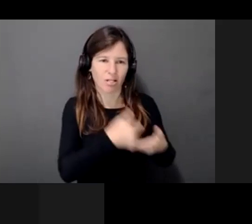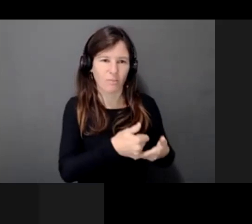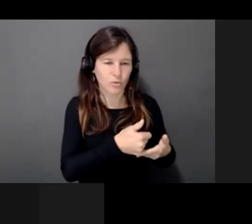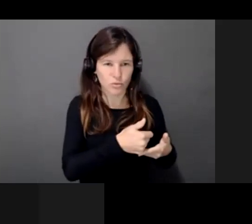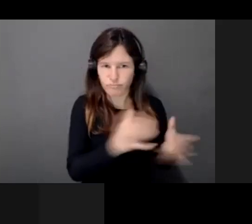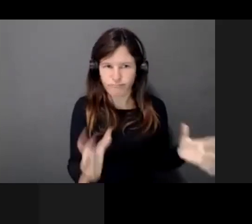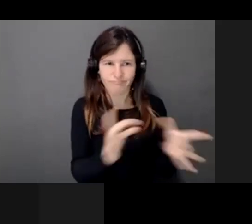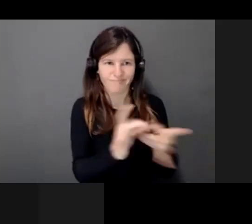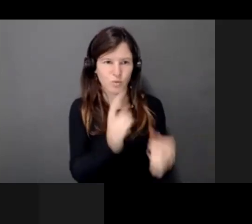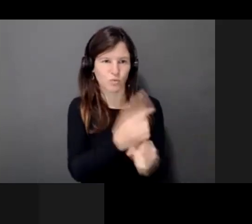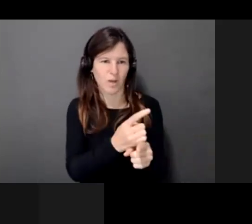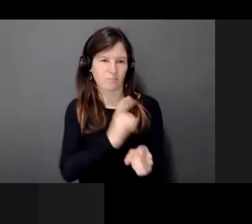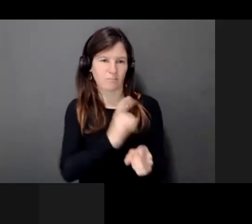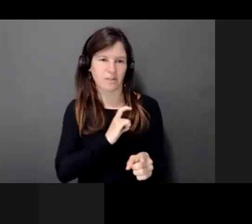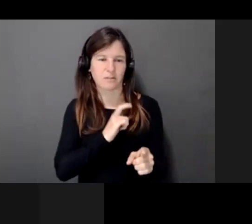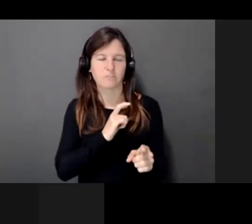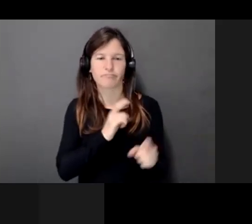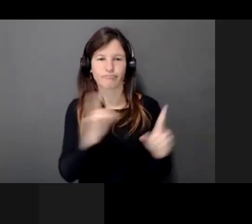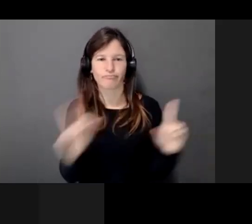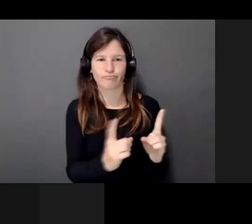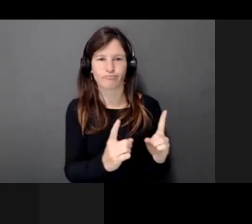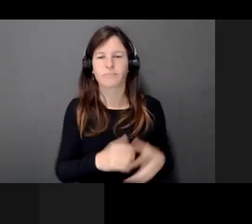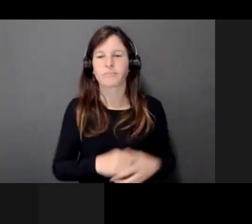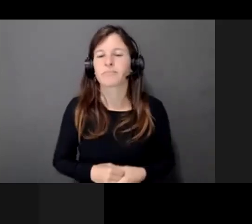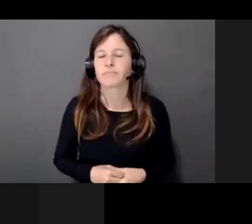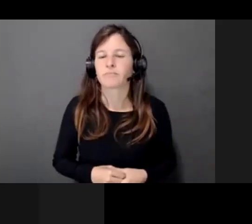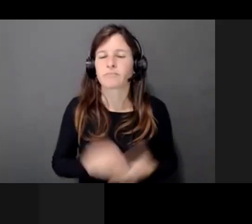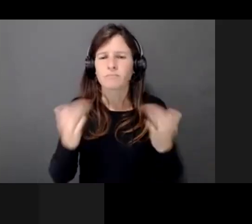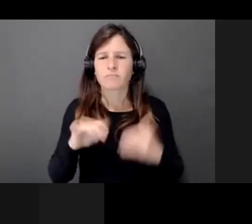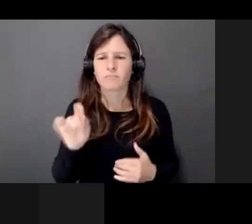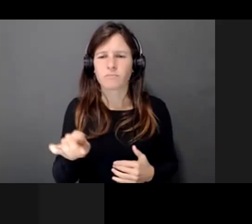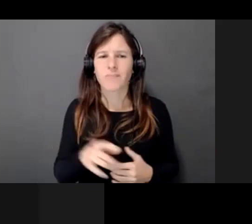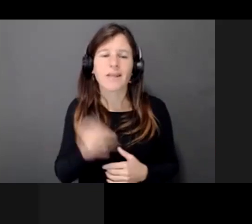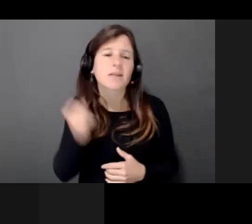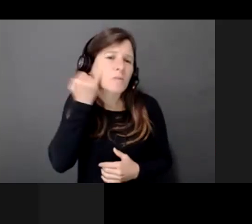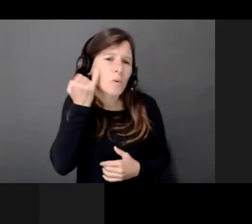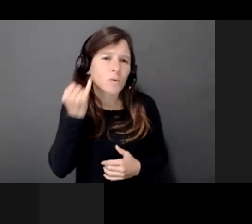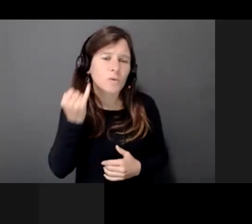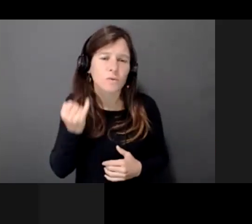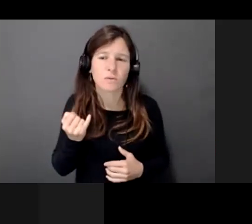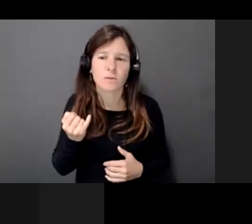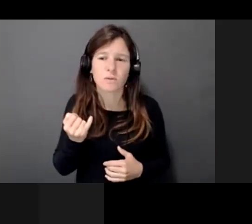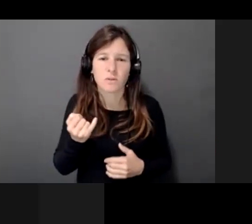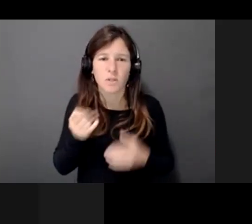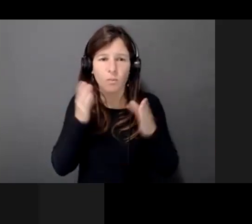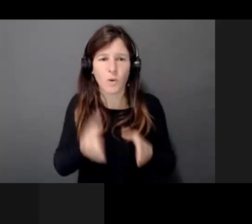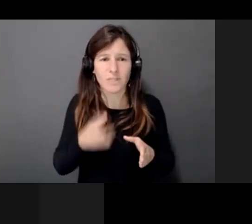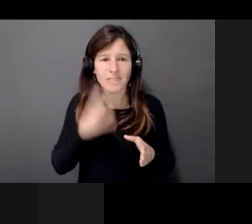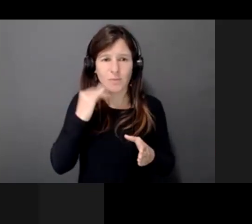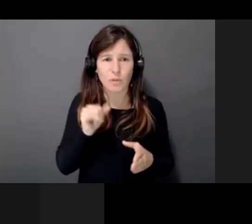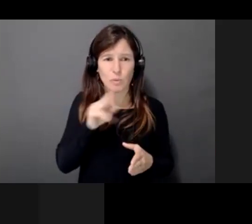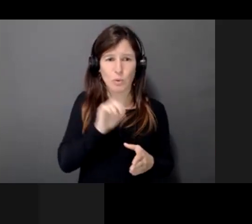So next question is, what happens if the victim of abuse does not want the perpetrator to be